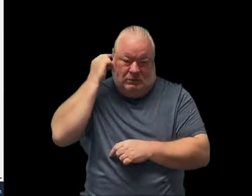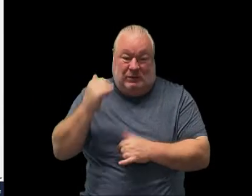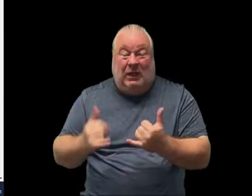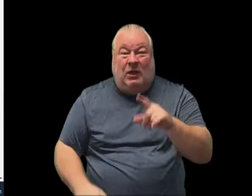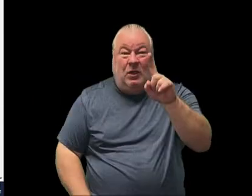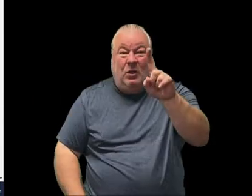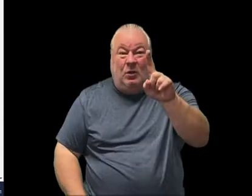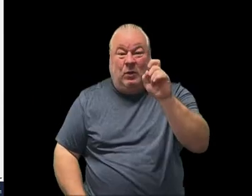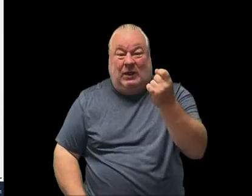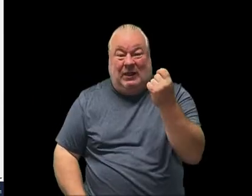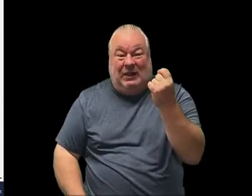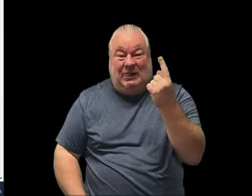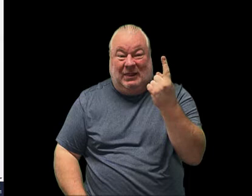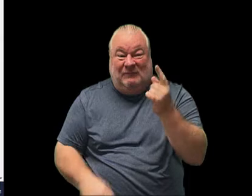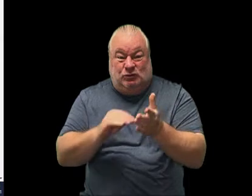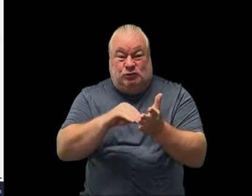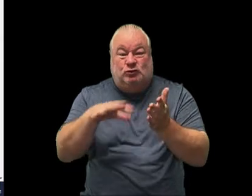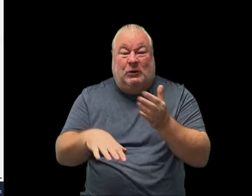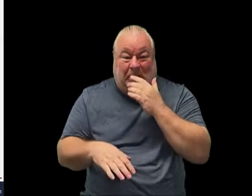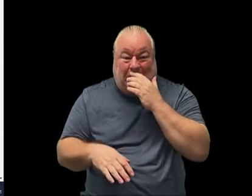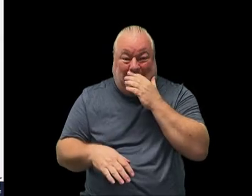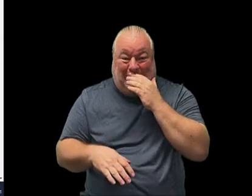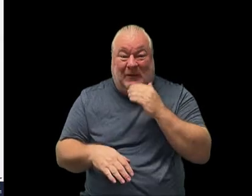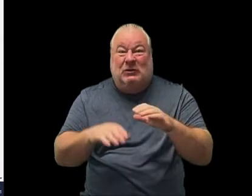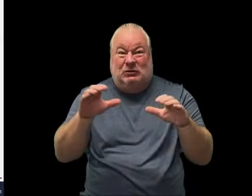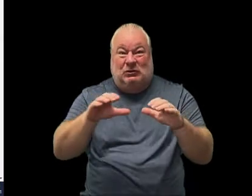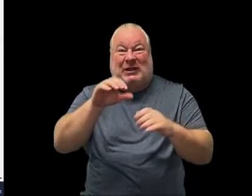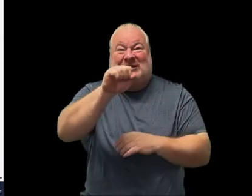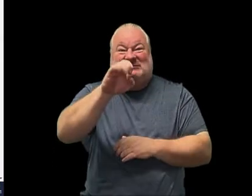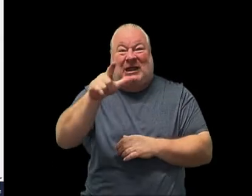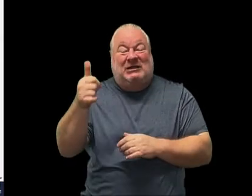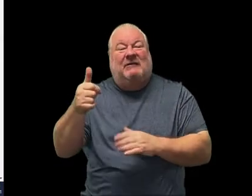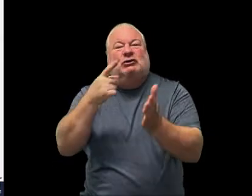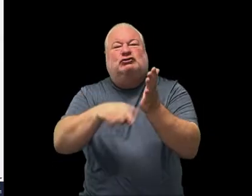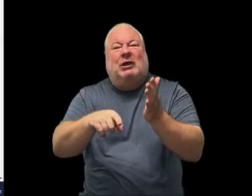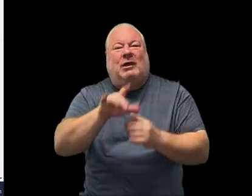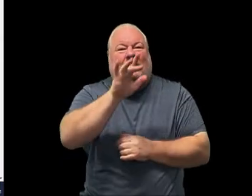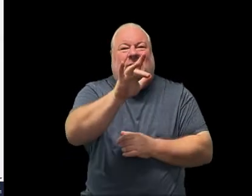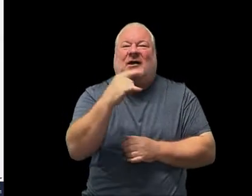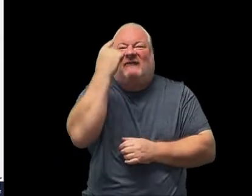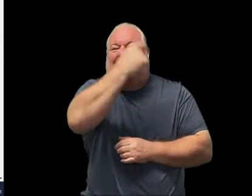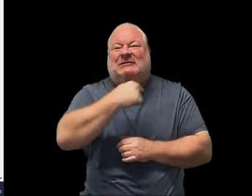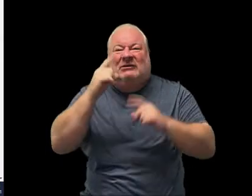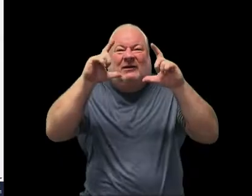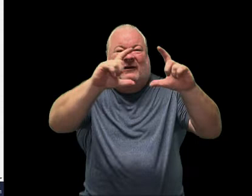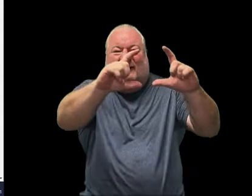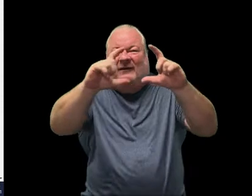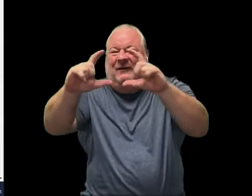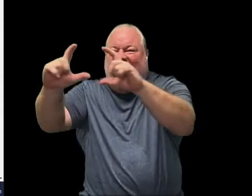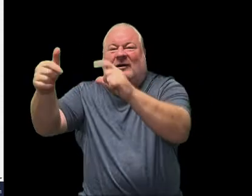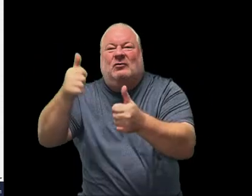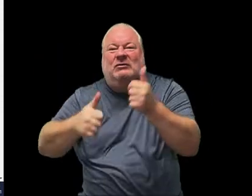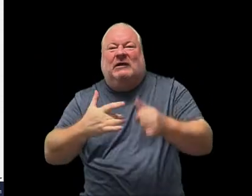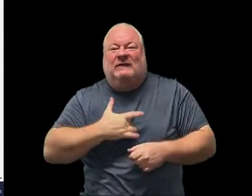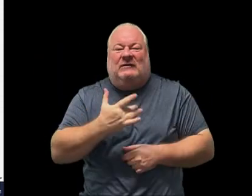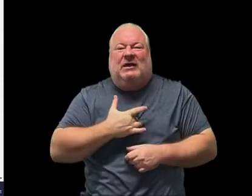now 111 students that are doing an SEL check, an emotional check